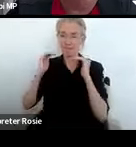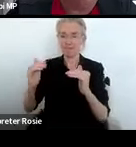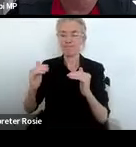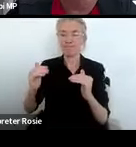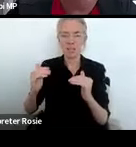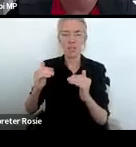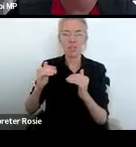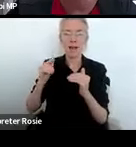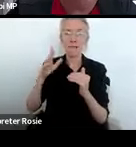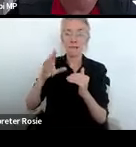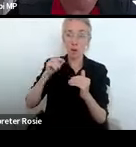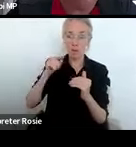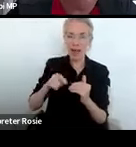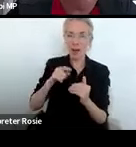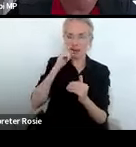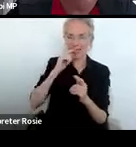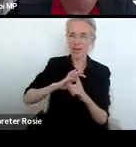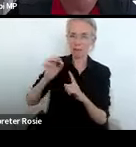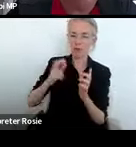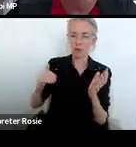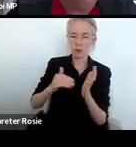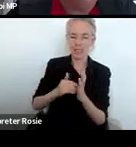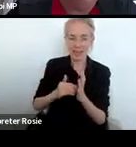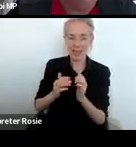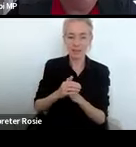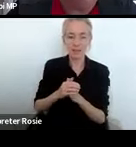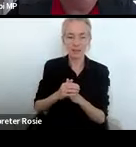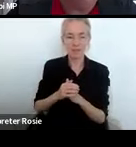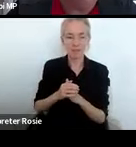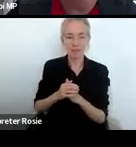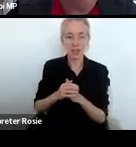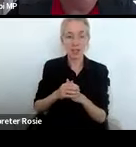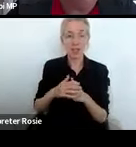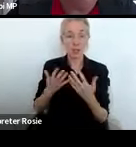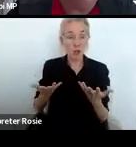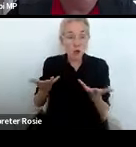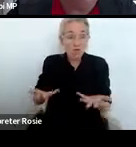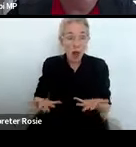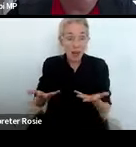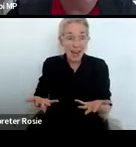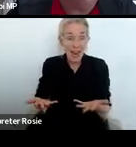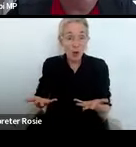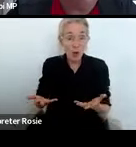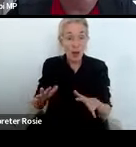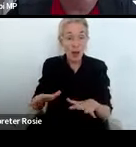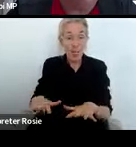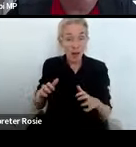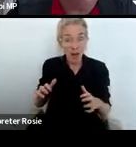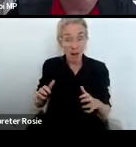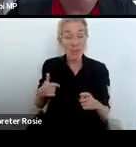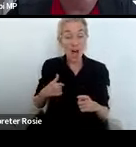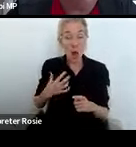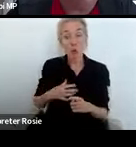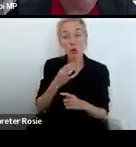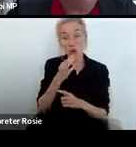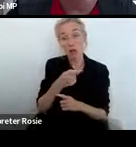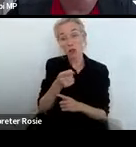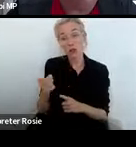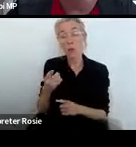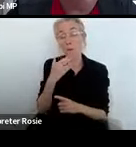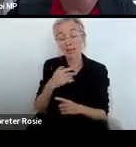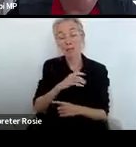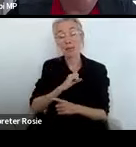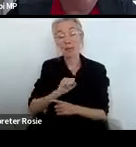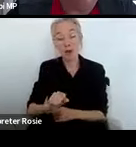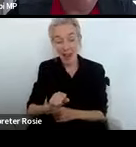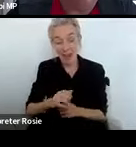the key challenge to Parliament at the moment around this is to have the courage to do the difficult things,